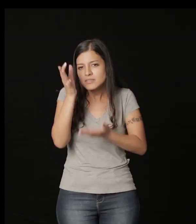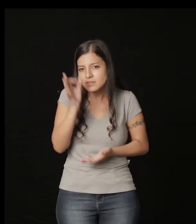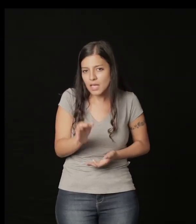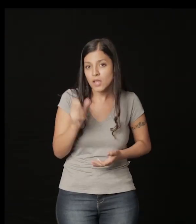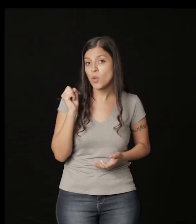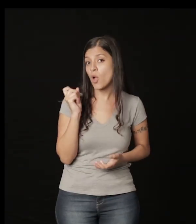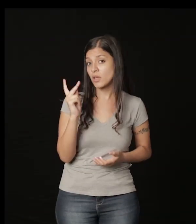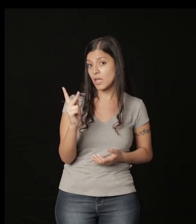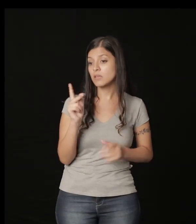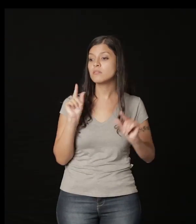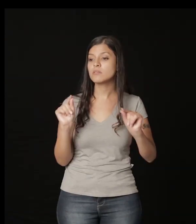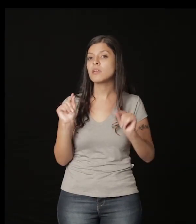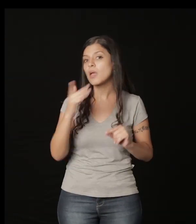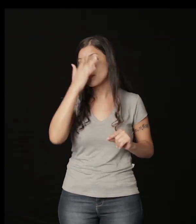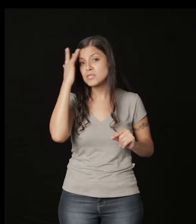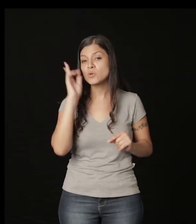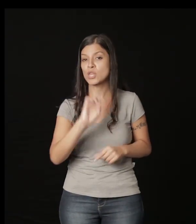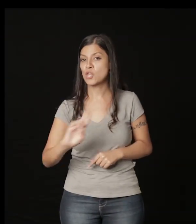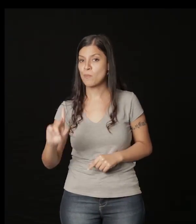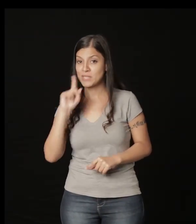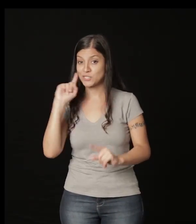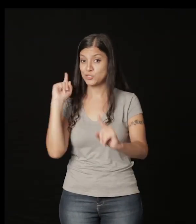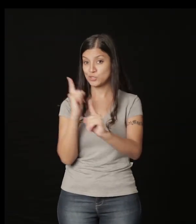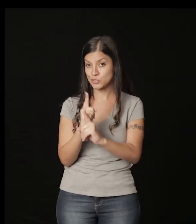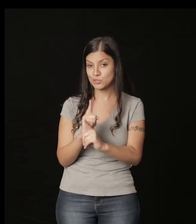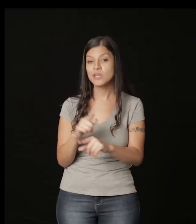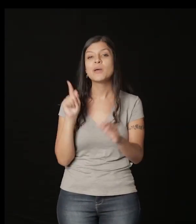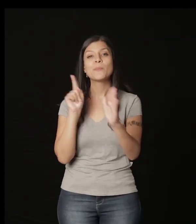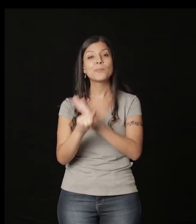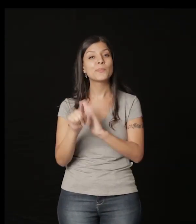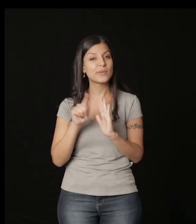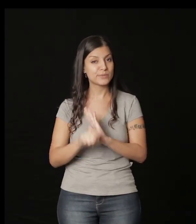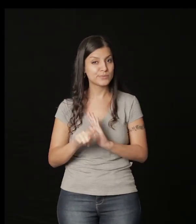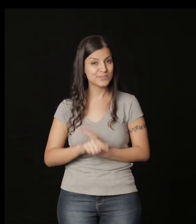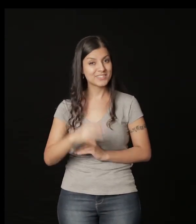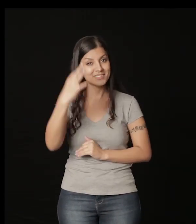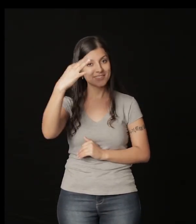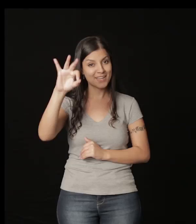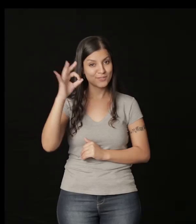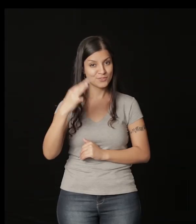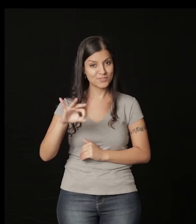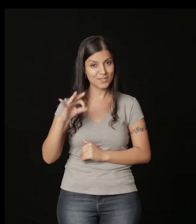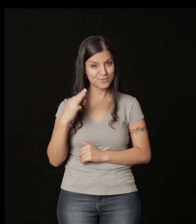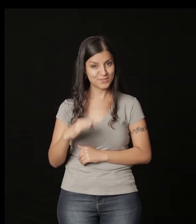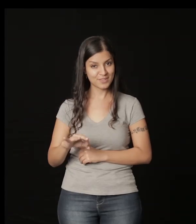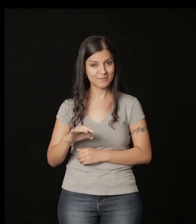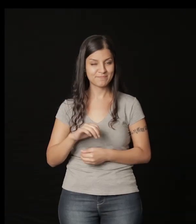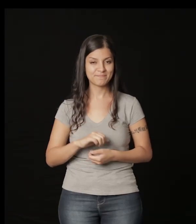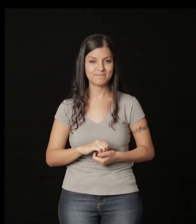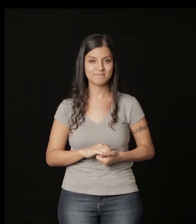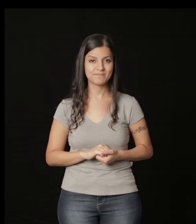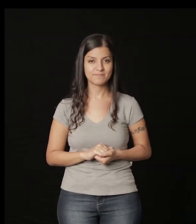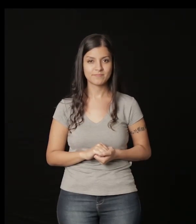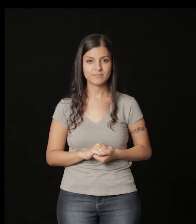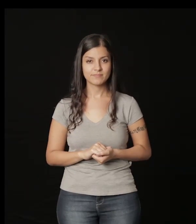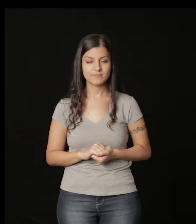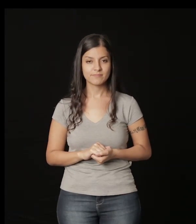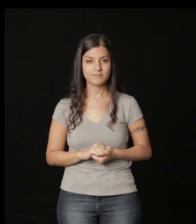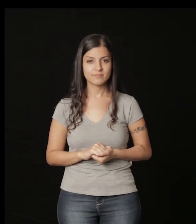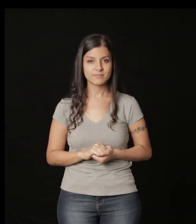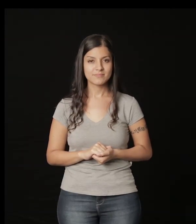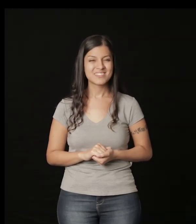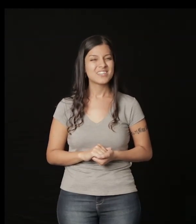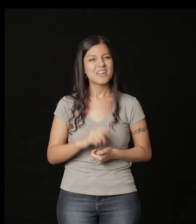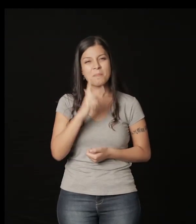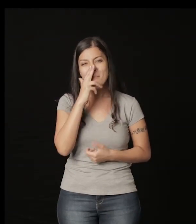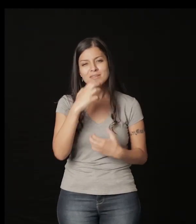going to find out this person's name, and we're going to ask him some questions, and we're going to make it nice, you know? But it still didn't feel quite right. And,